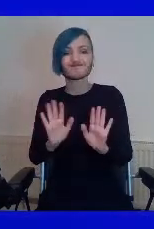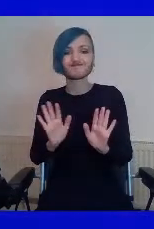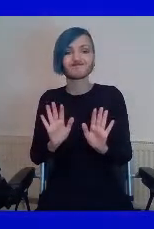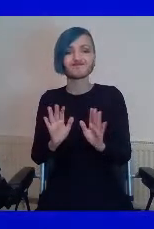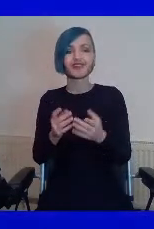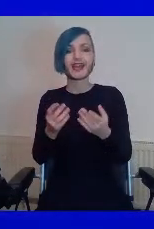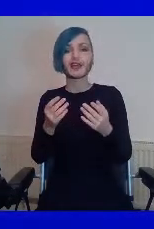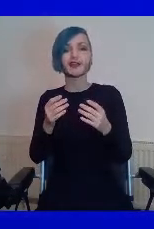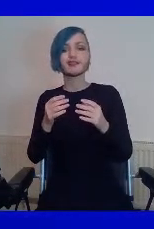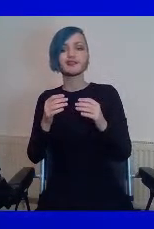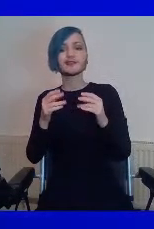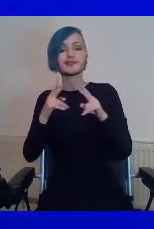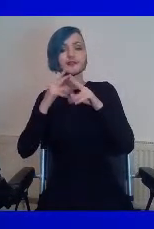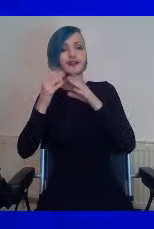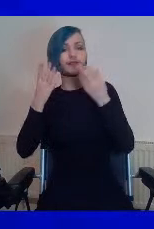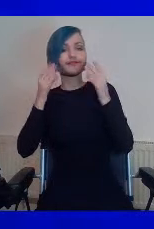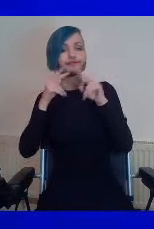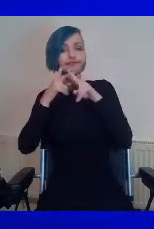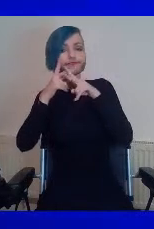supervised by